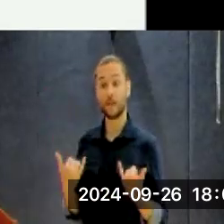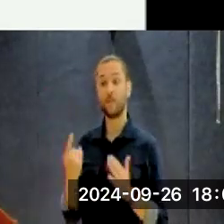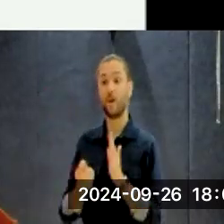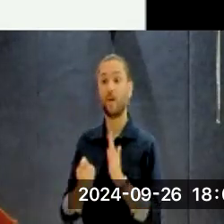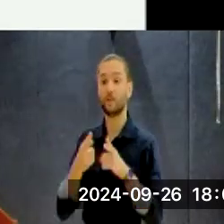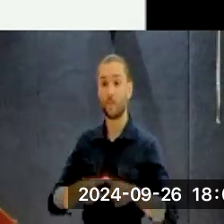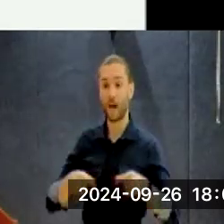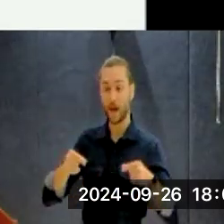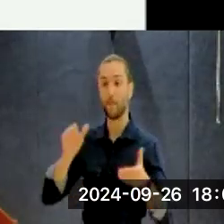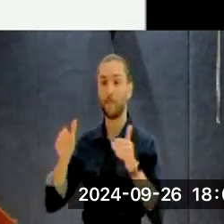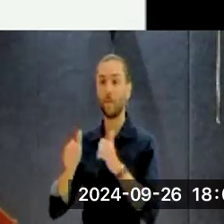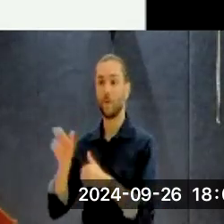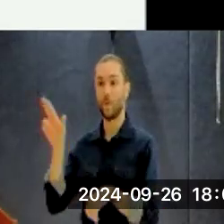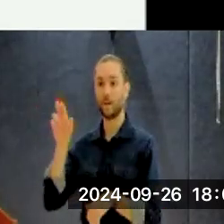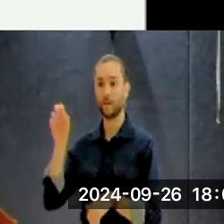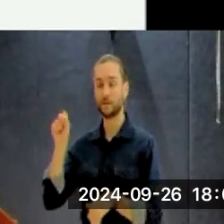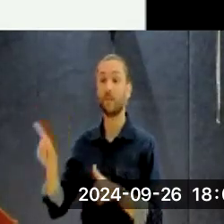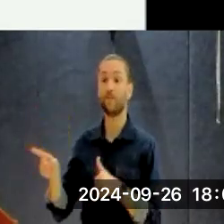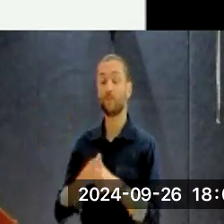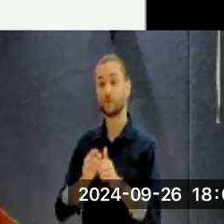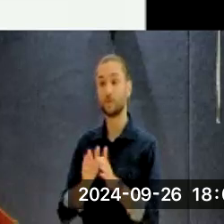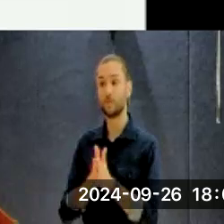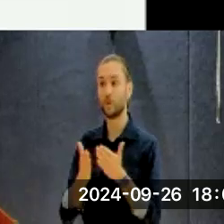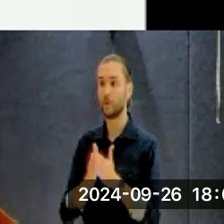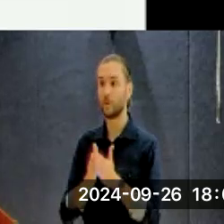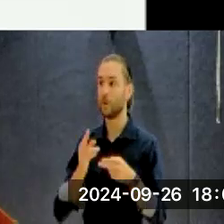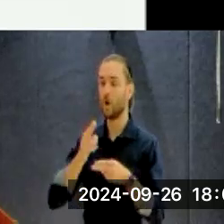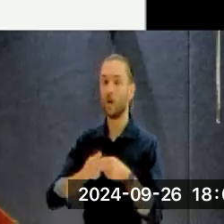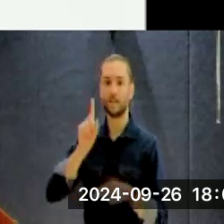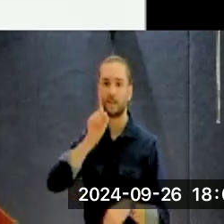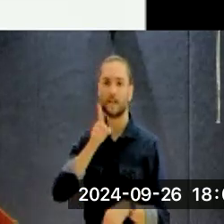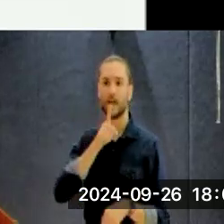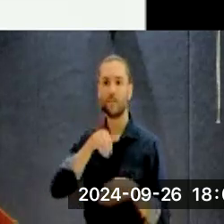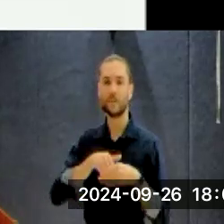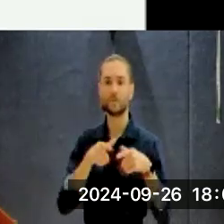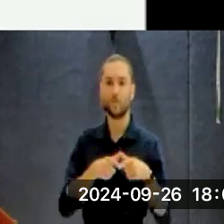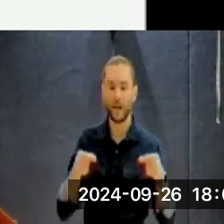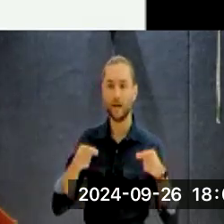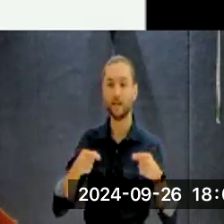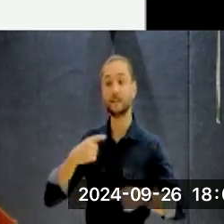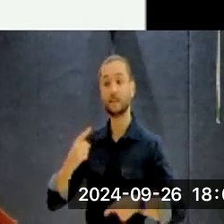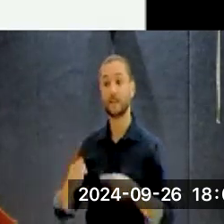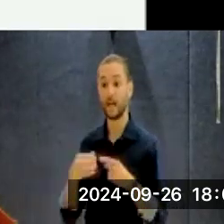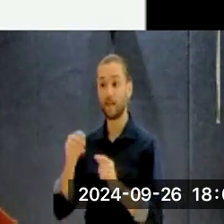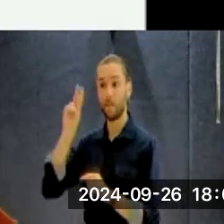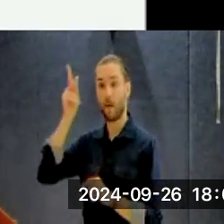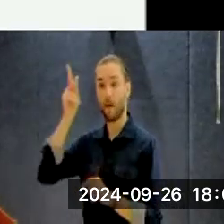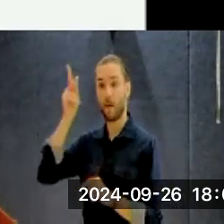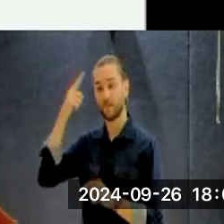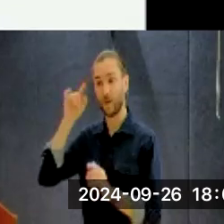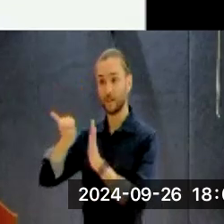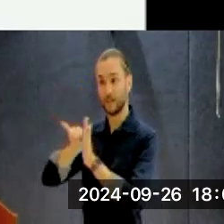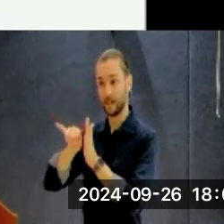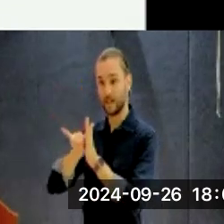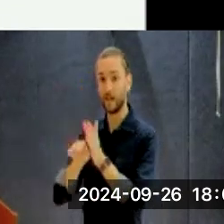States. Her first book was titled Deaf in Japan, Signing and the Politics of Identity. Her next project resulted